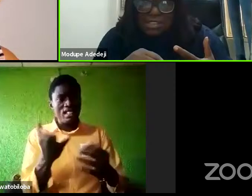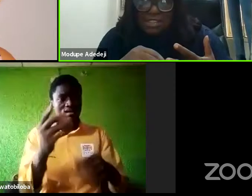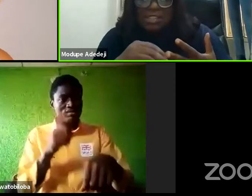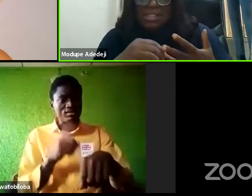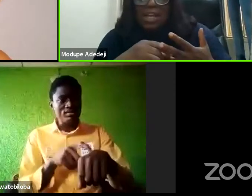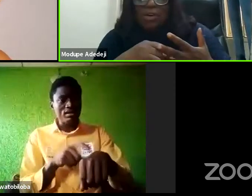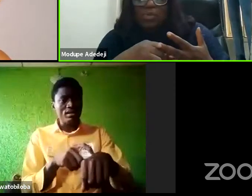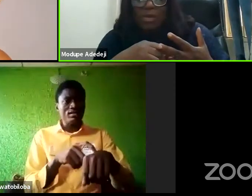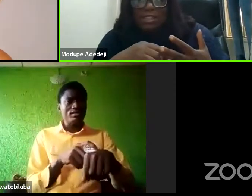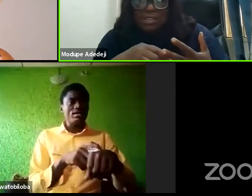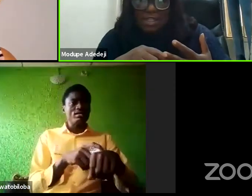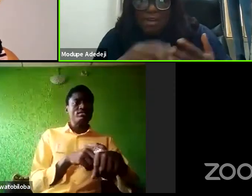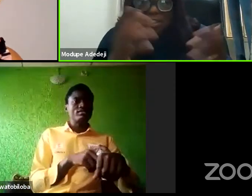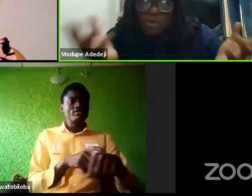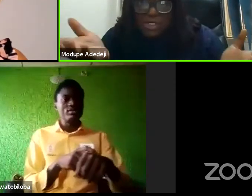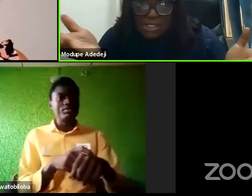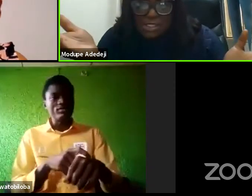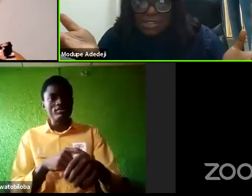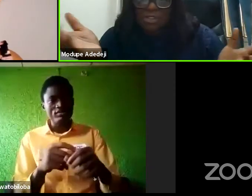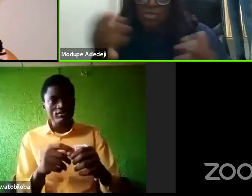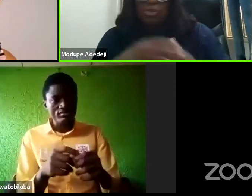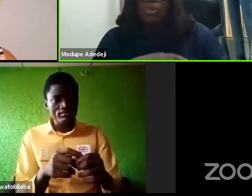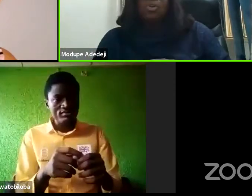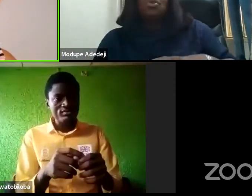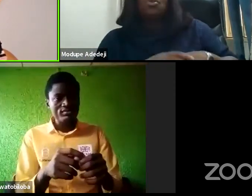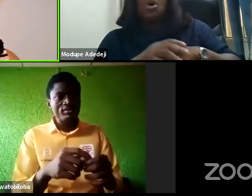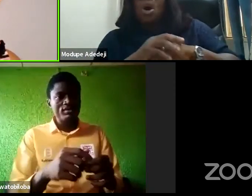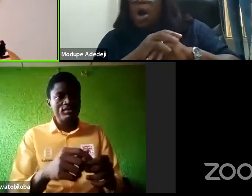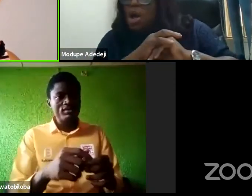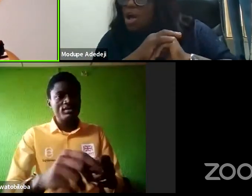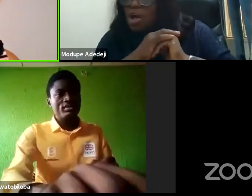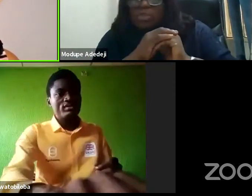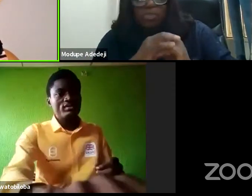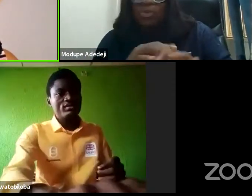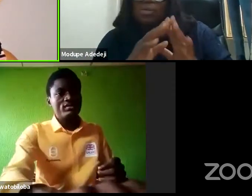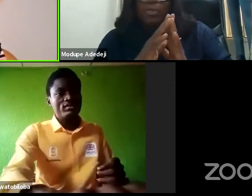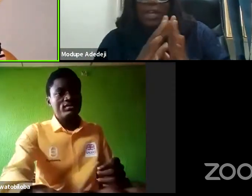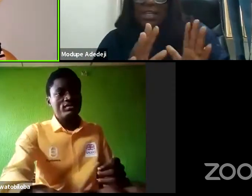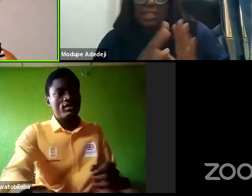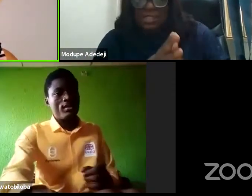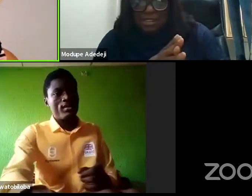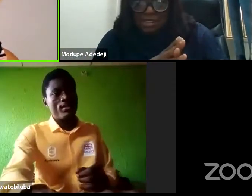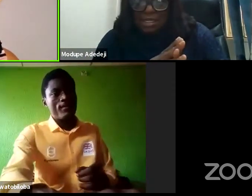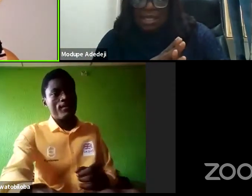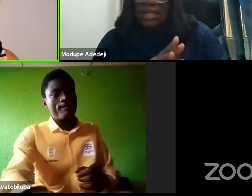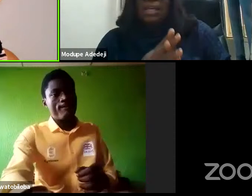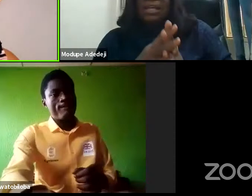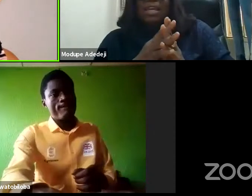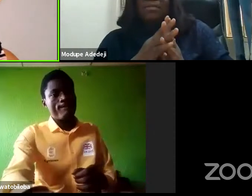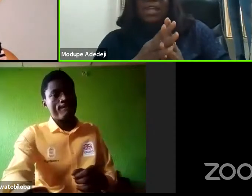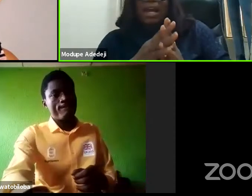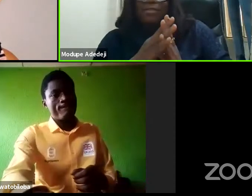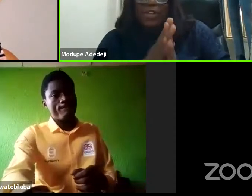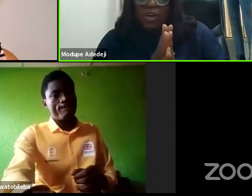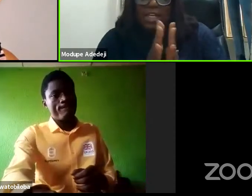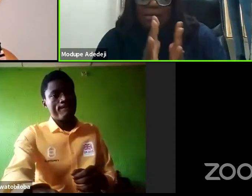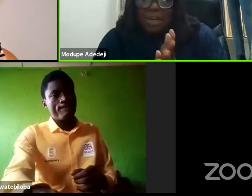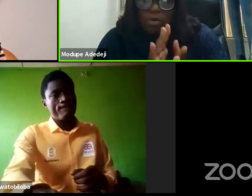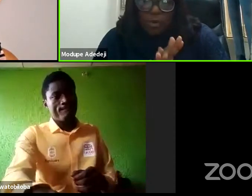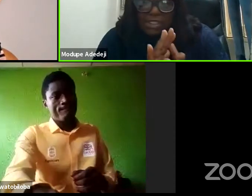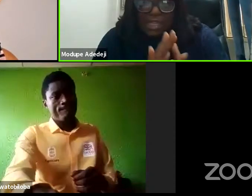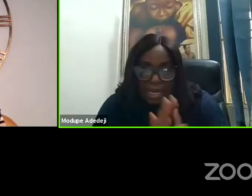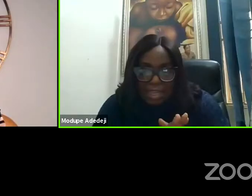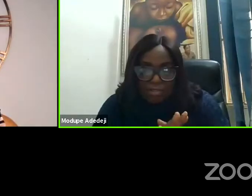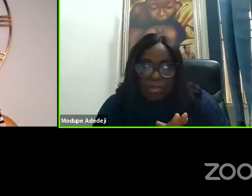that is a 60-year-old woman delivered twins, Yes. So all those pregnancies, if they have